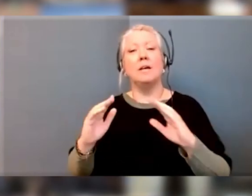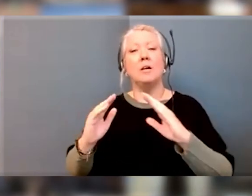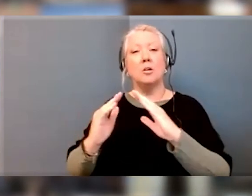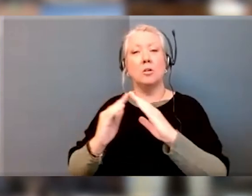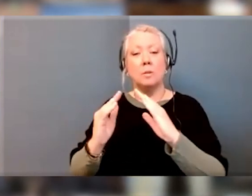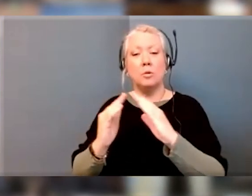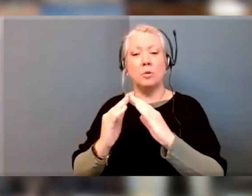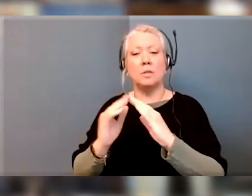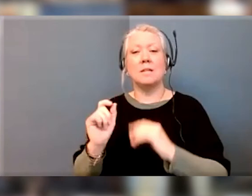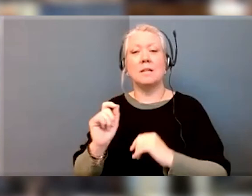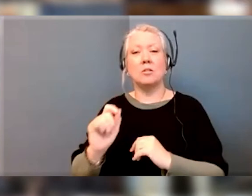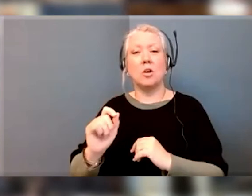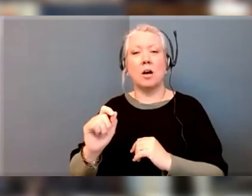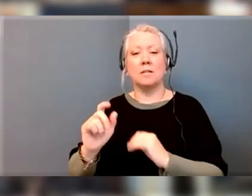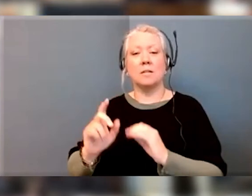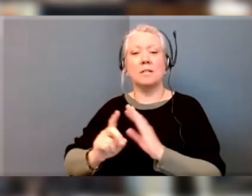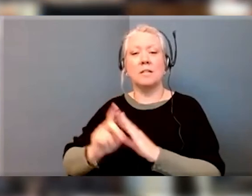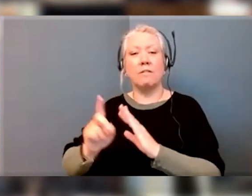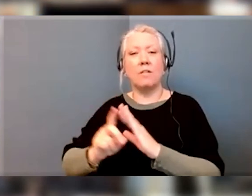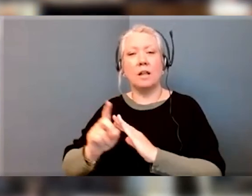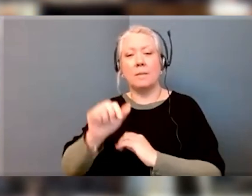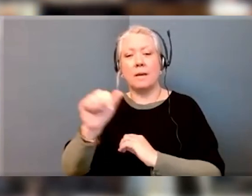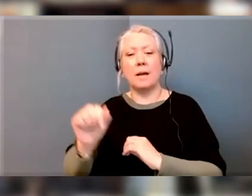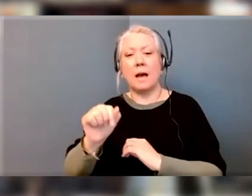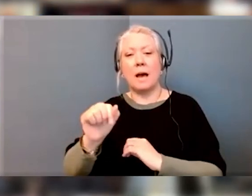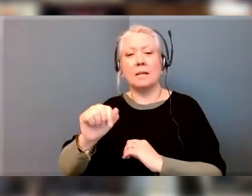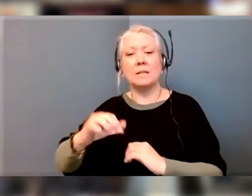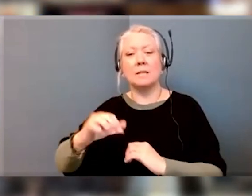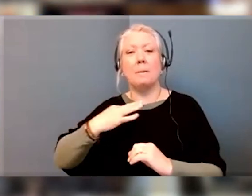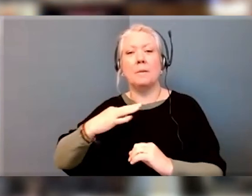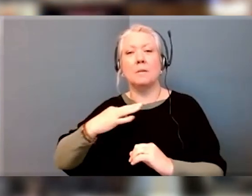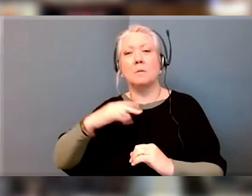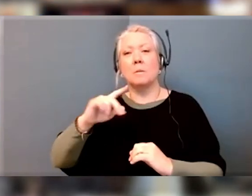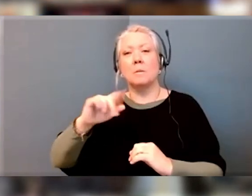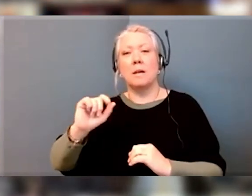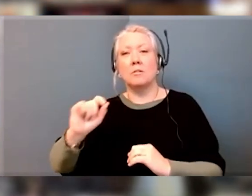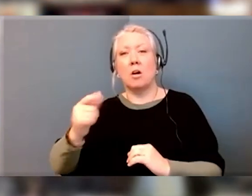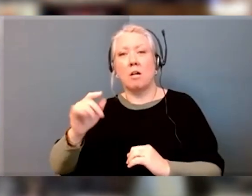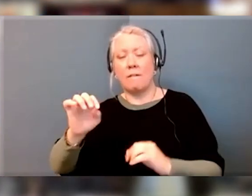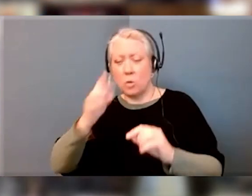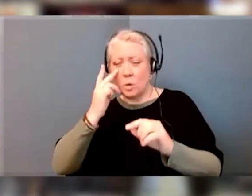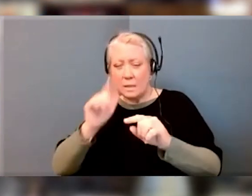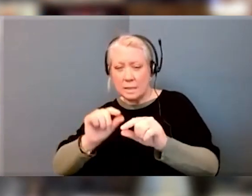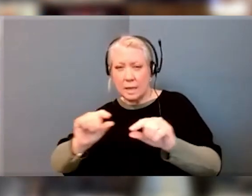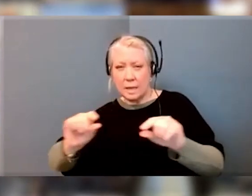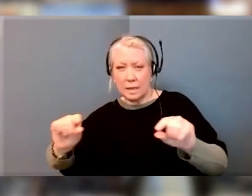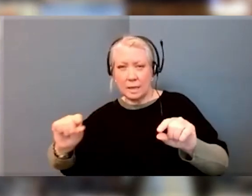community.development@pittsburghpa.gov, which you see at the bottom here, the second to last line here. And in the